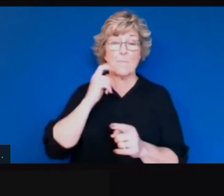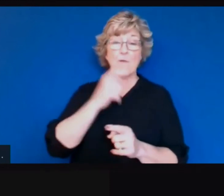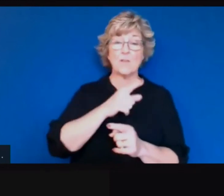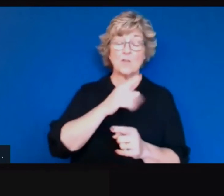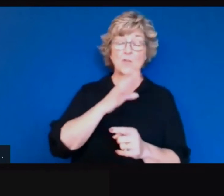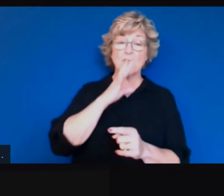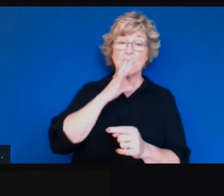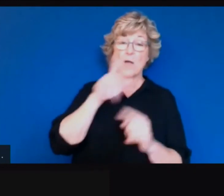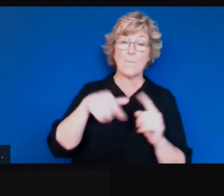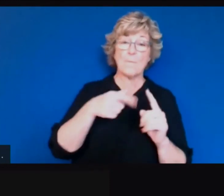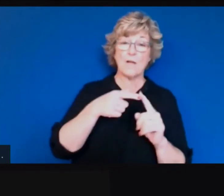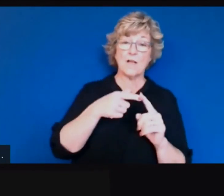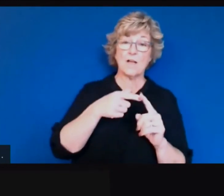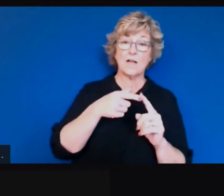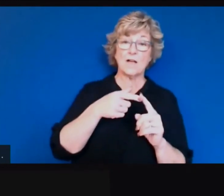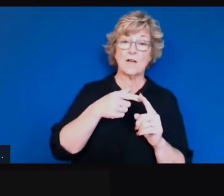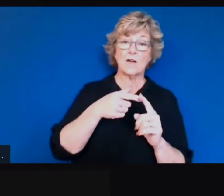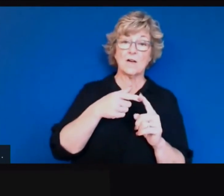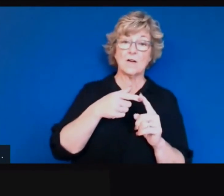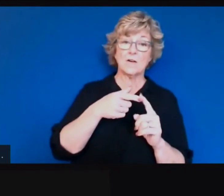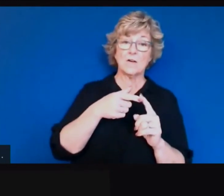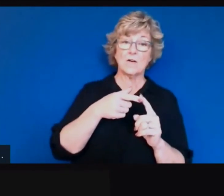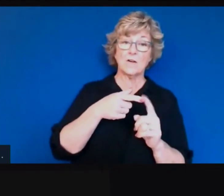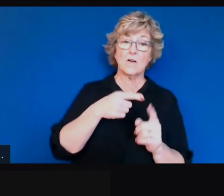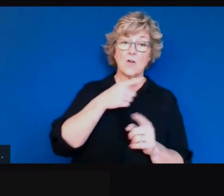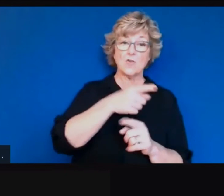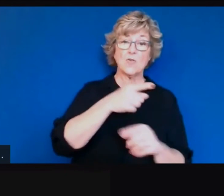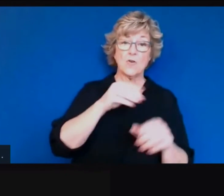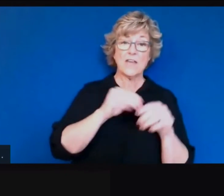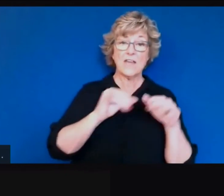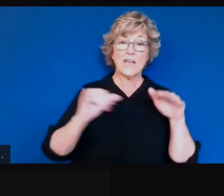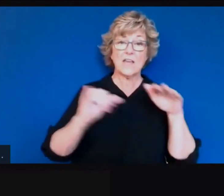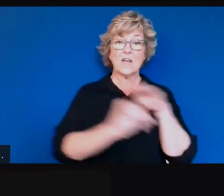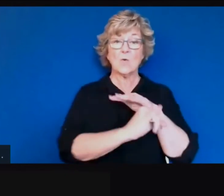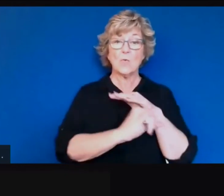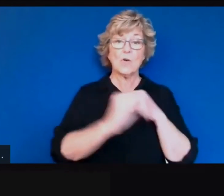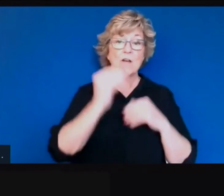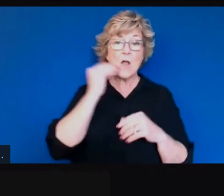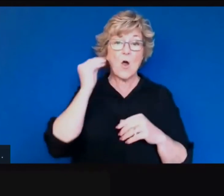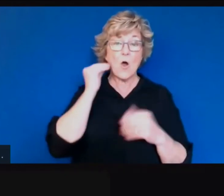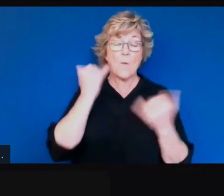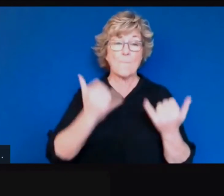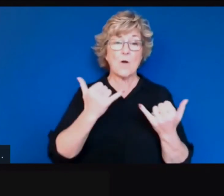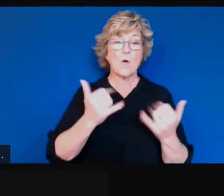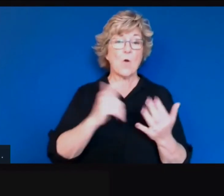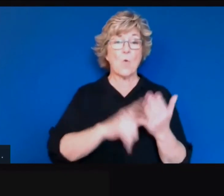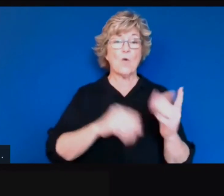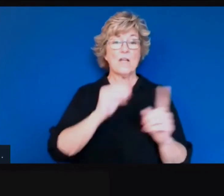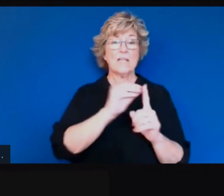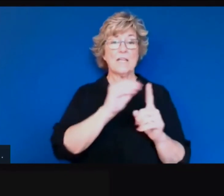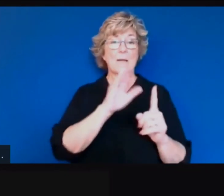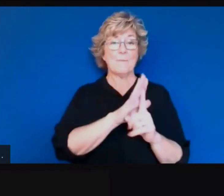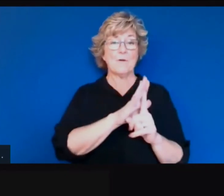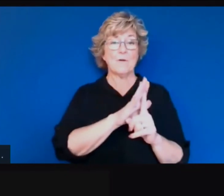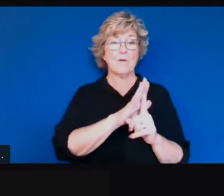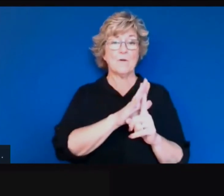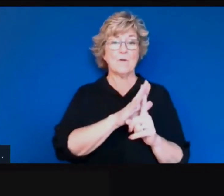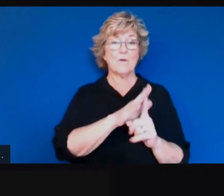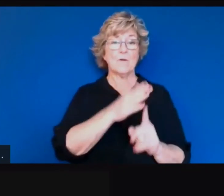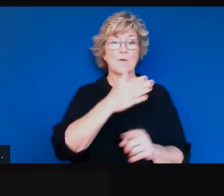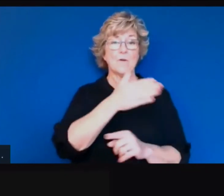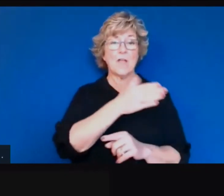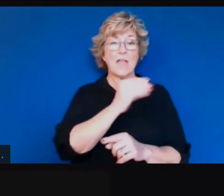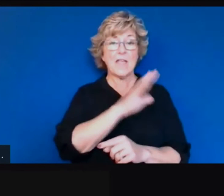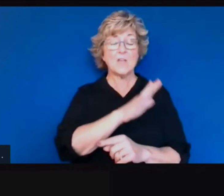top, but I don't think the rest of the public understands, you are in quarantine right now. Can you talk about what exposure you have to staff and the rules that